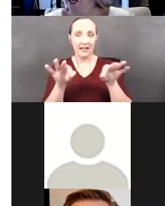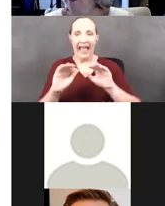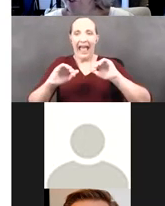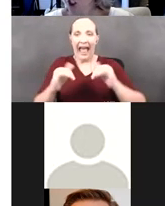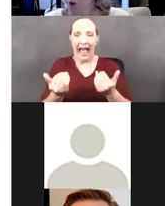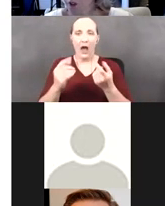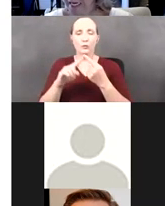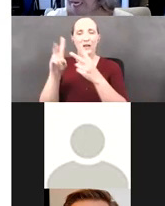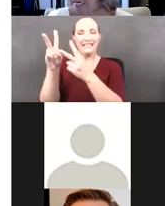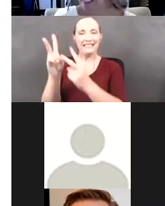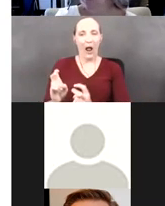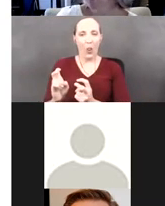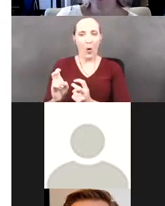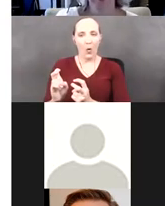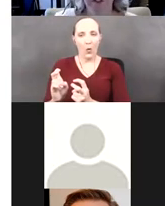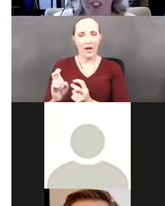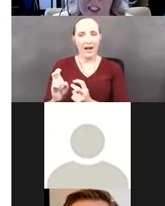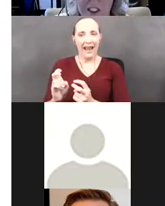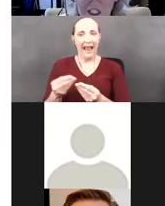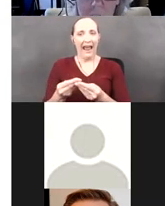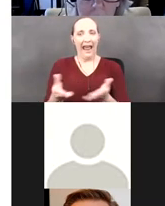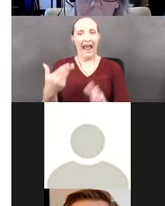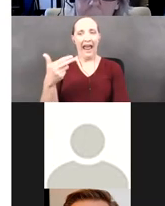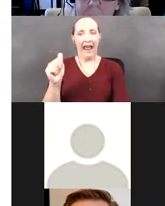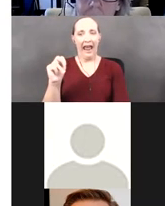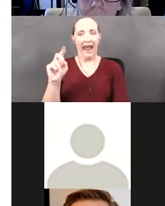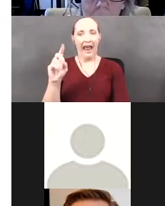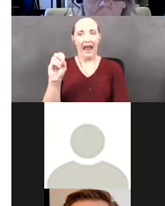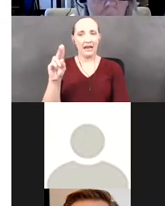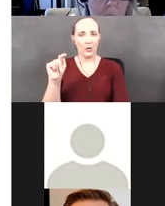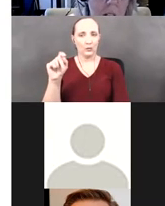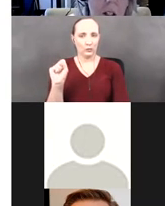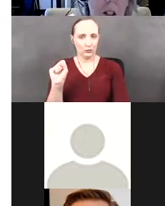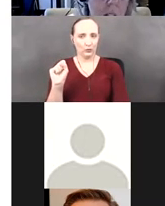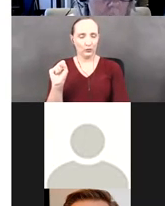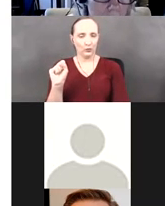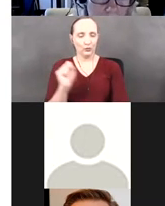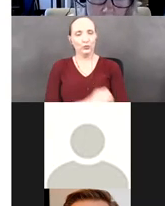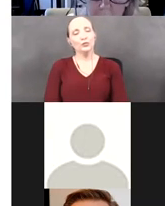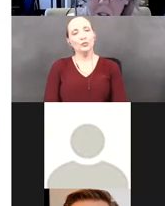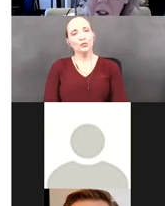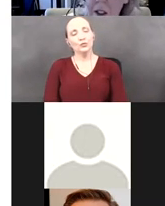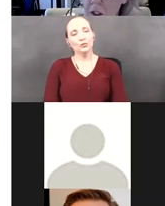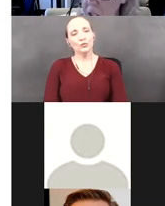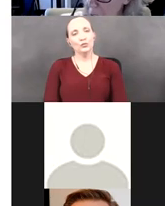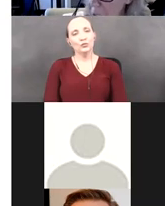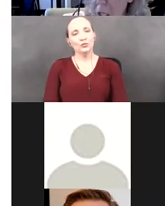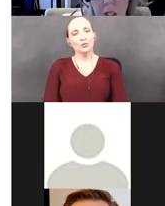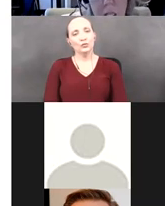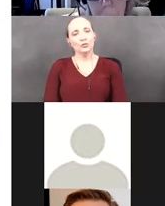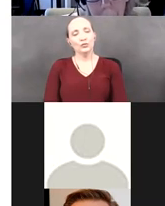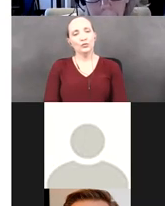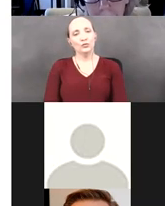¿tiene algunas virtual instrucciones de cómo handouts? I believe bajar it is. las impresos virtuales? Creo que a eso se